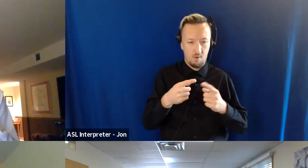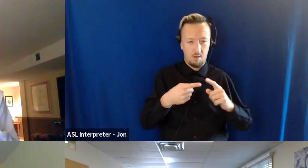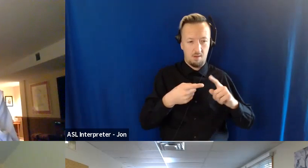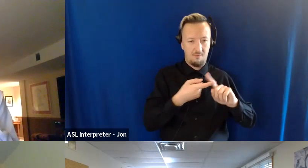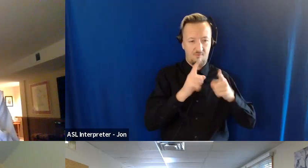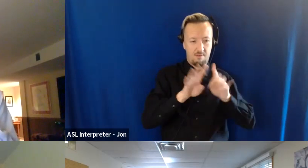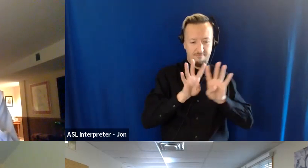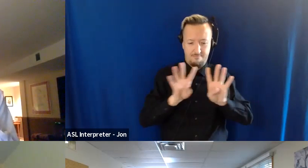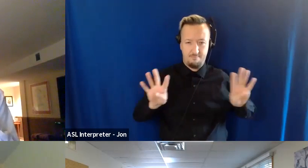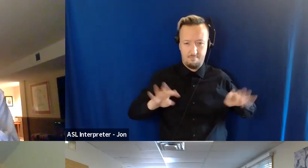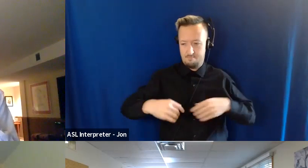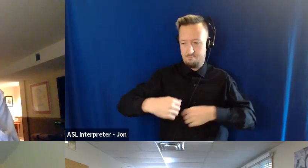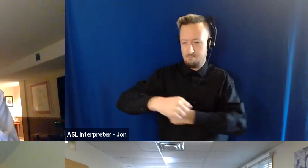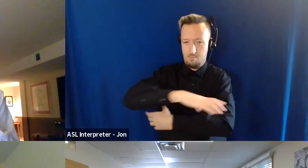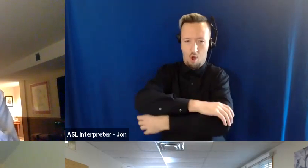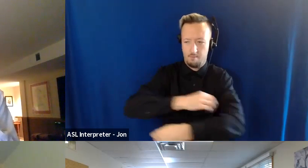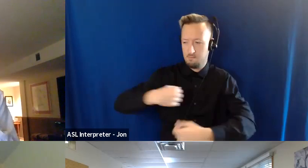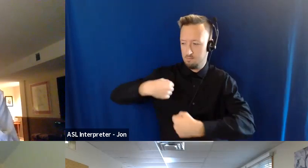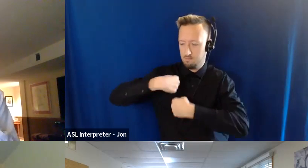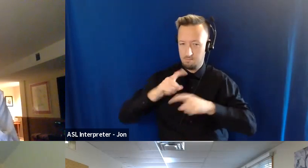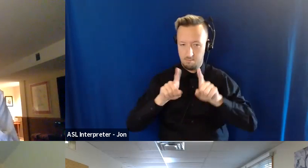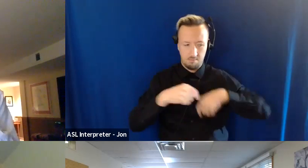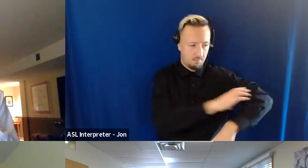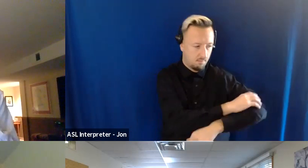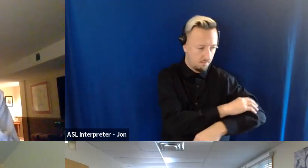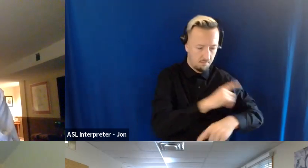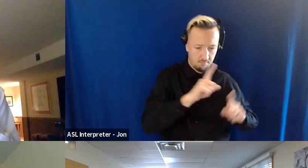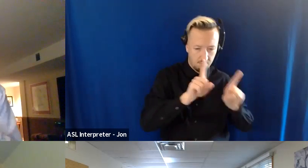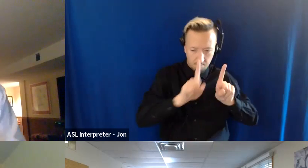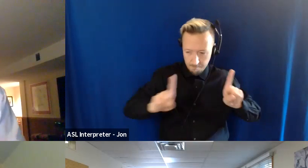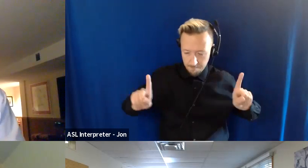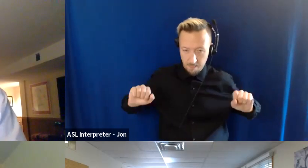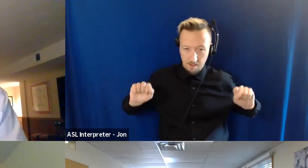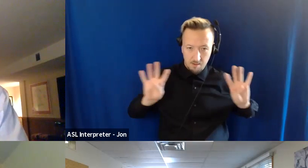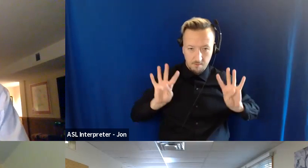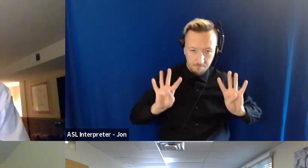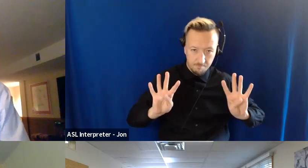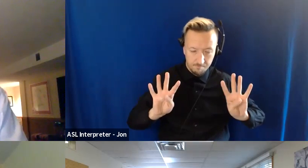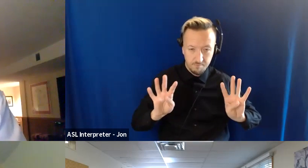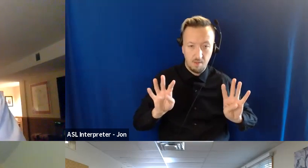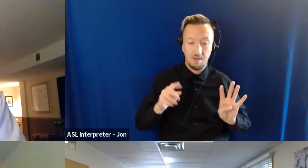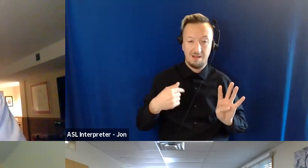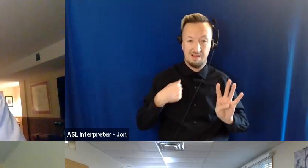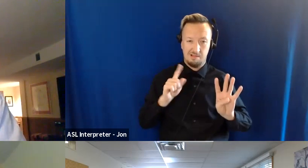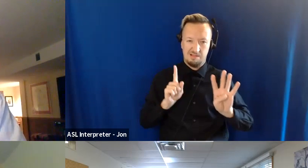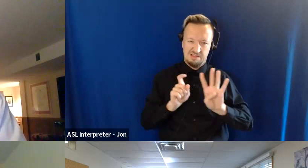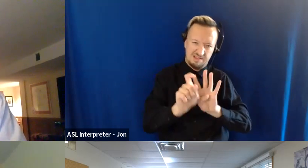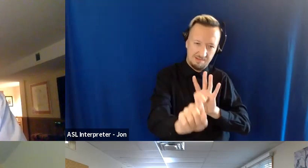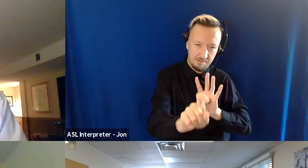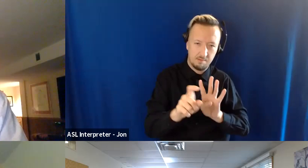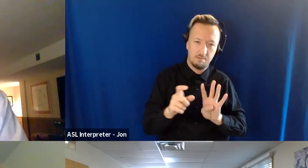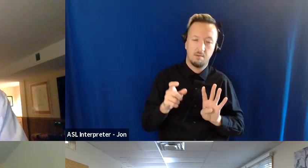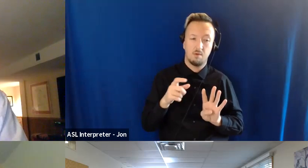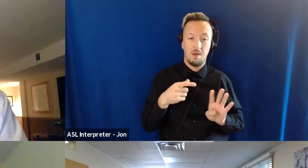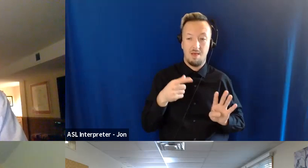call someone over from the other team and they pull you across. Well, the kids would just drop their hands so that I could still play both ways.